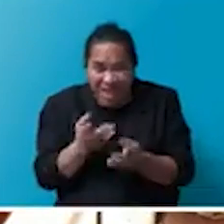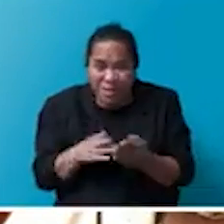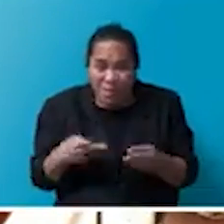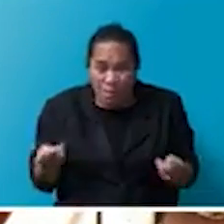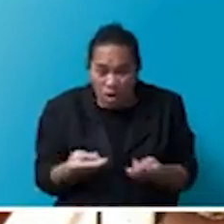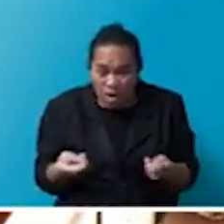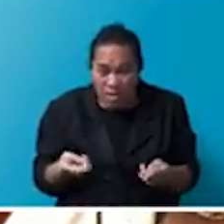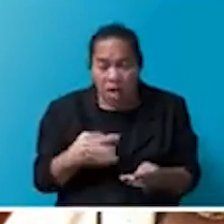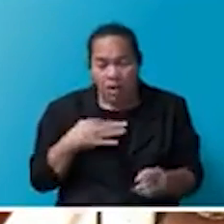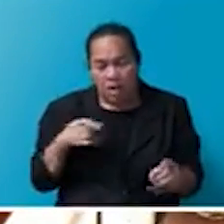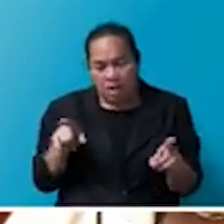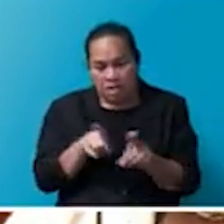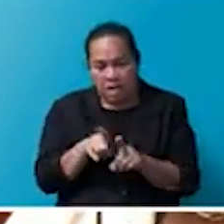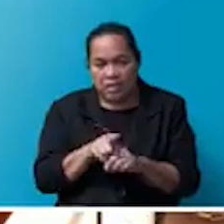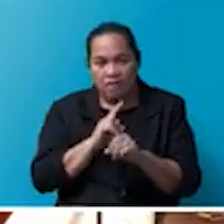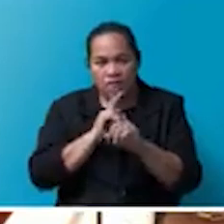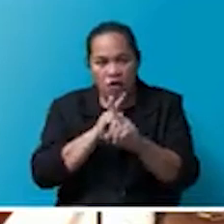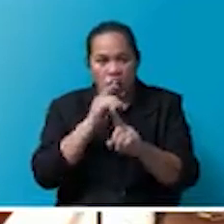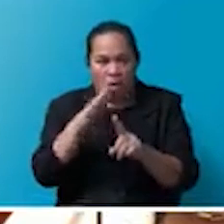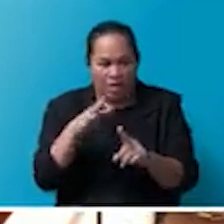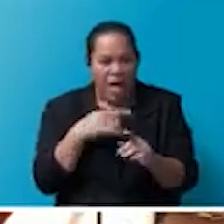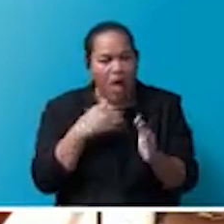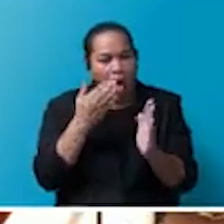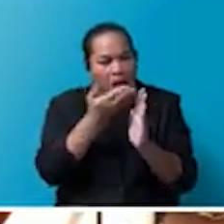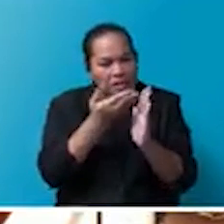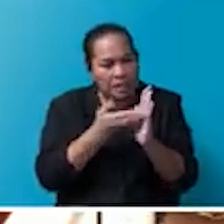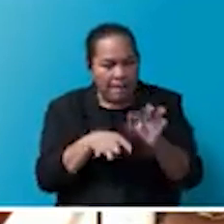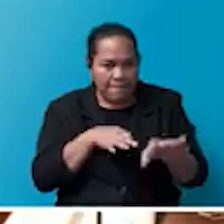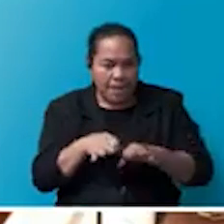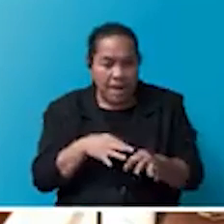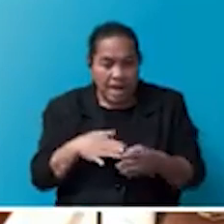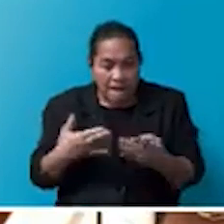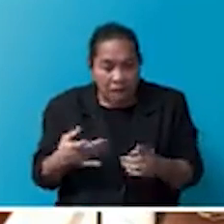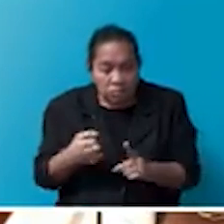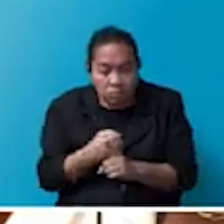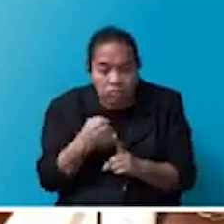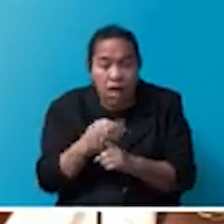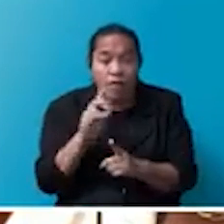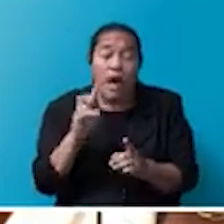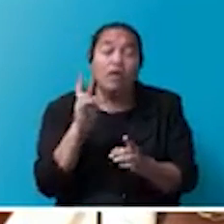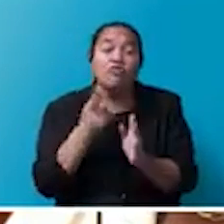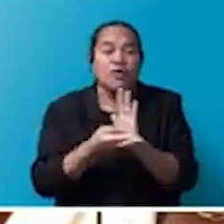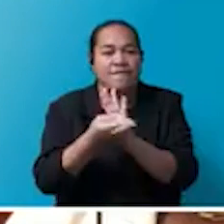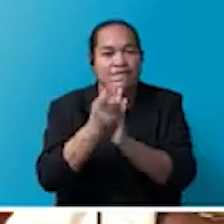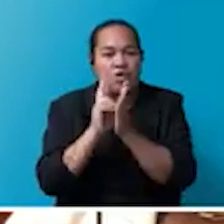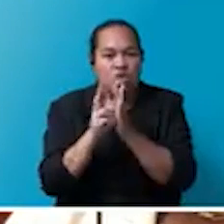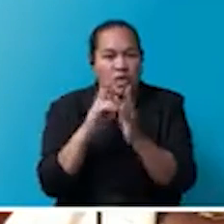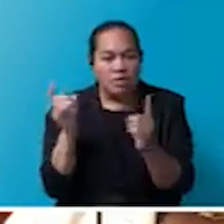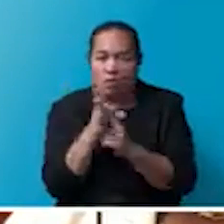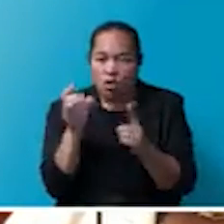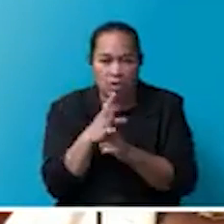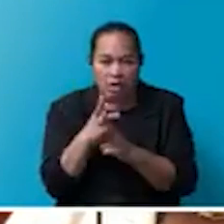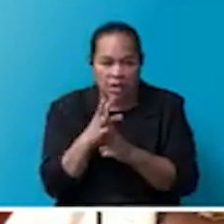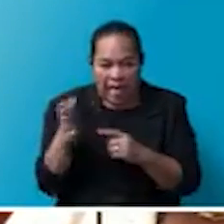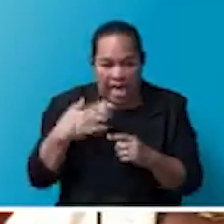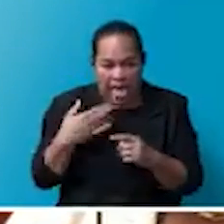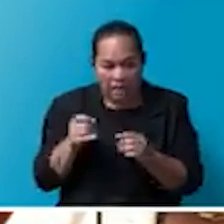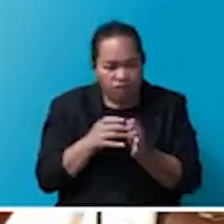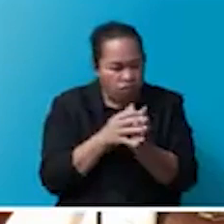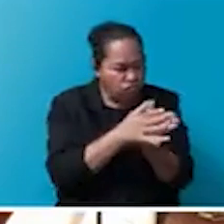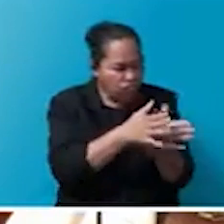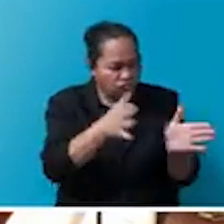community. In this financial year, we are pushing ahead with a review of critical health-related legislations with a number